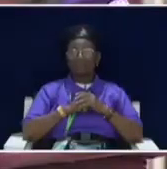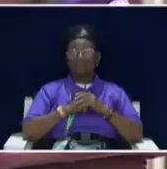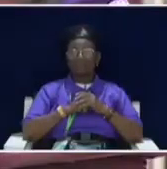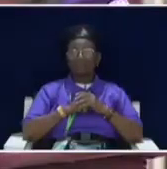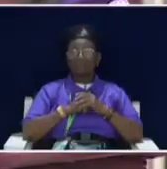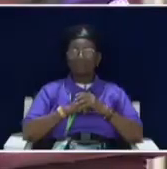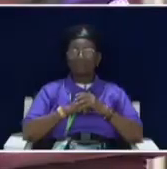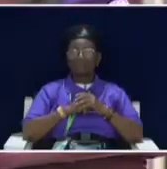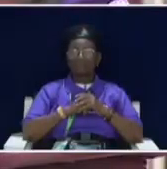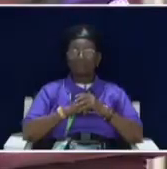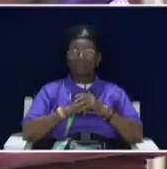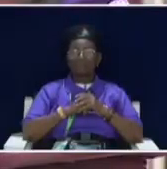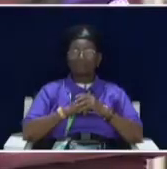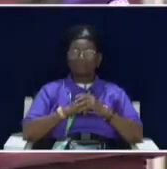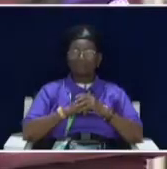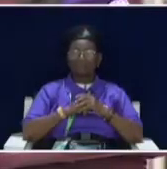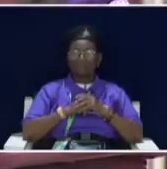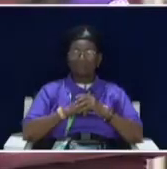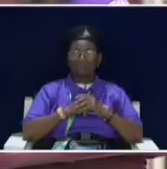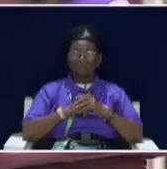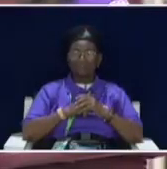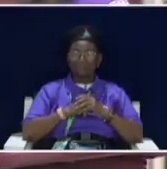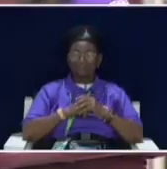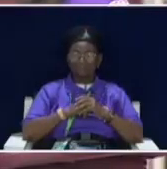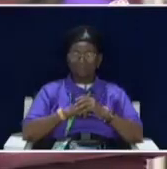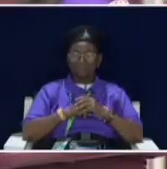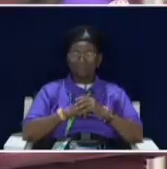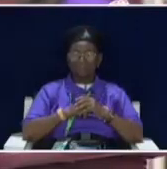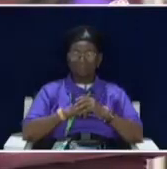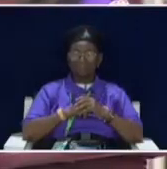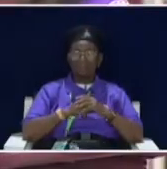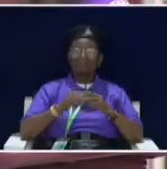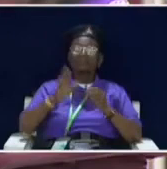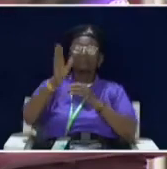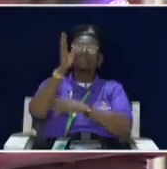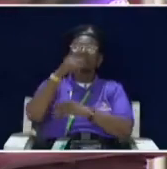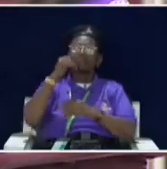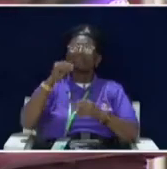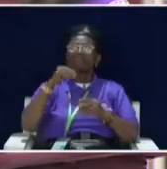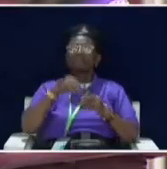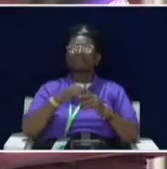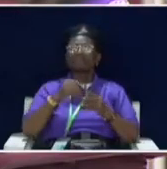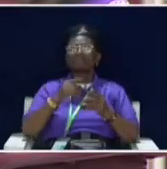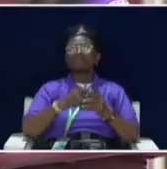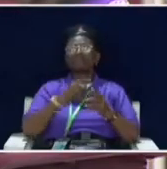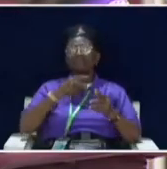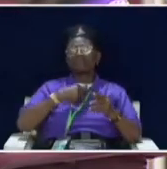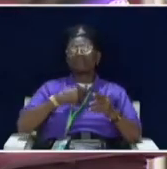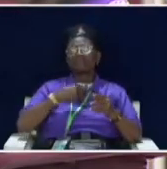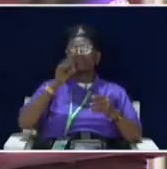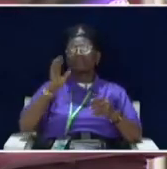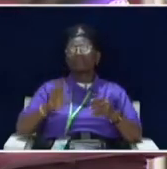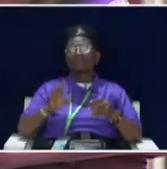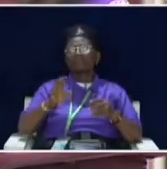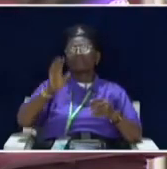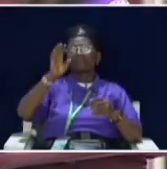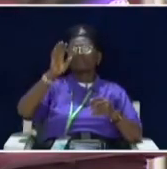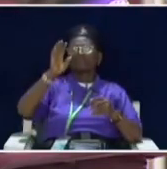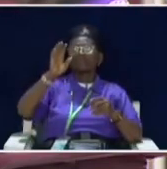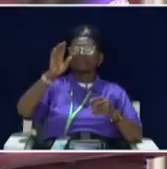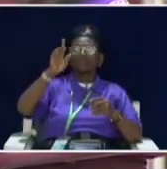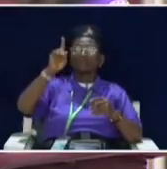God said in 1 Peter chapter 1. Olorun so ninu iwe Peteru kini ori ikini from verse 15